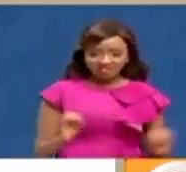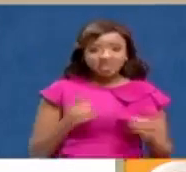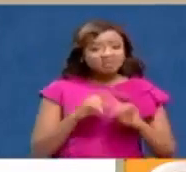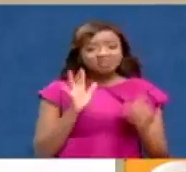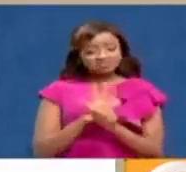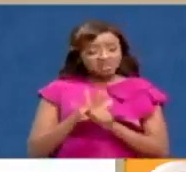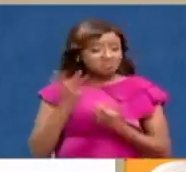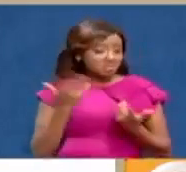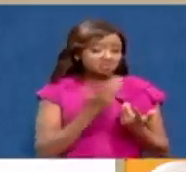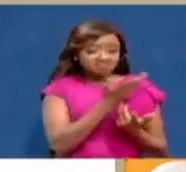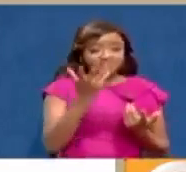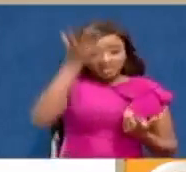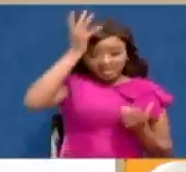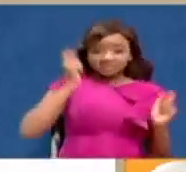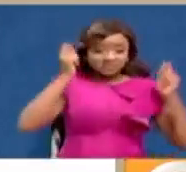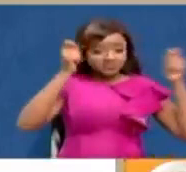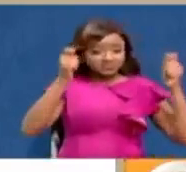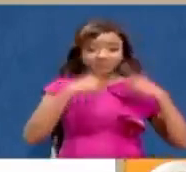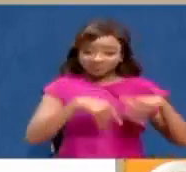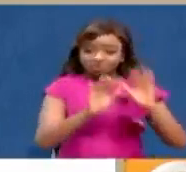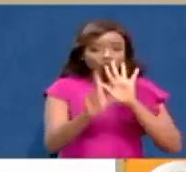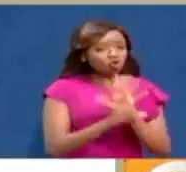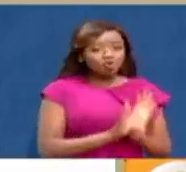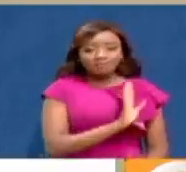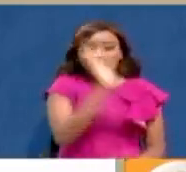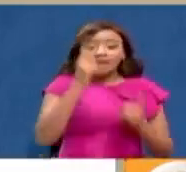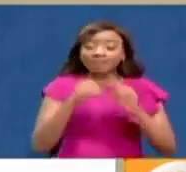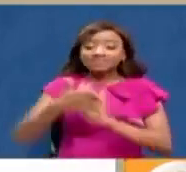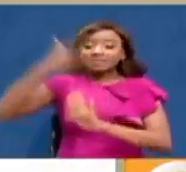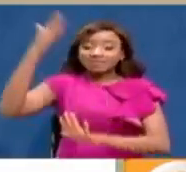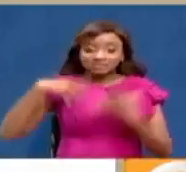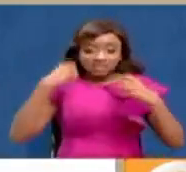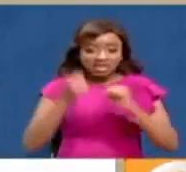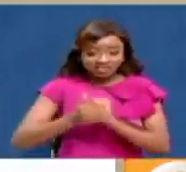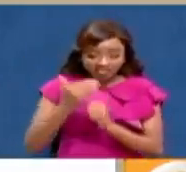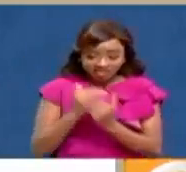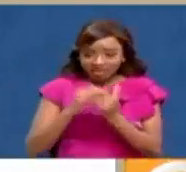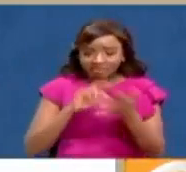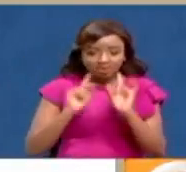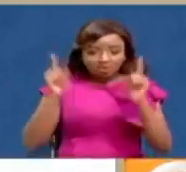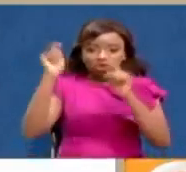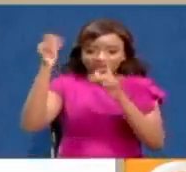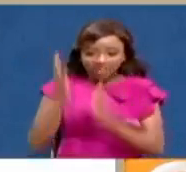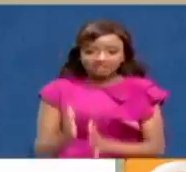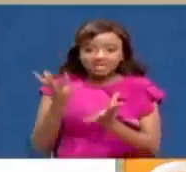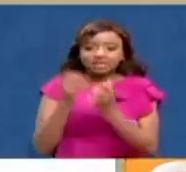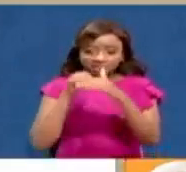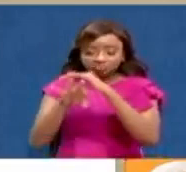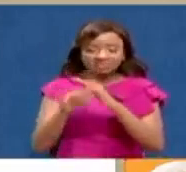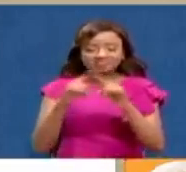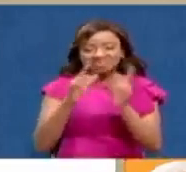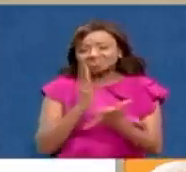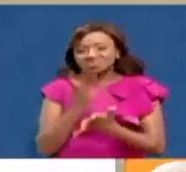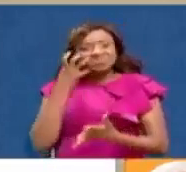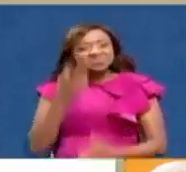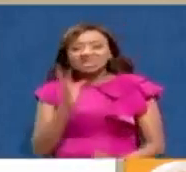legally on strike. However, emergency health care is still a right that no Kenyan should be denied. Unfortunately, instead of us addressing the key issue